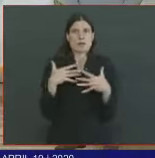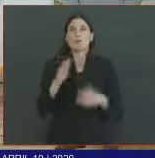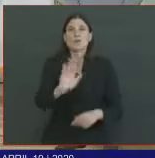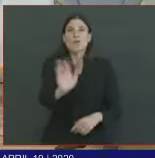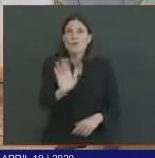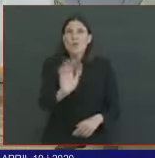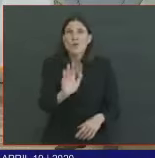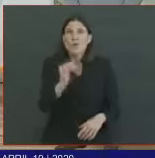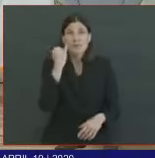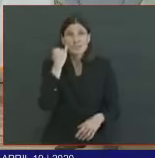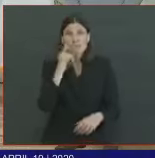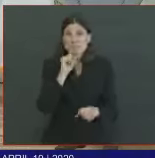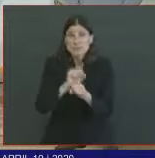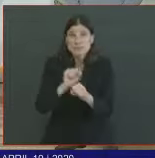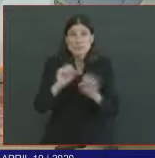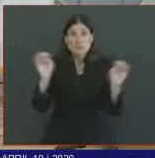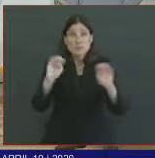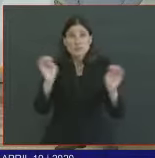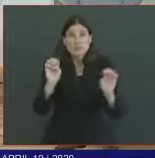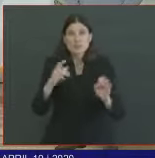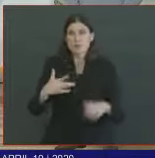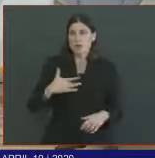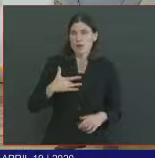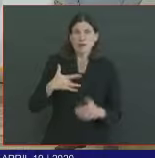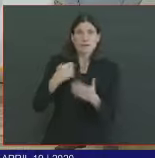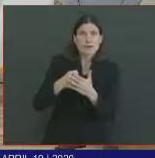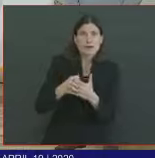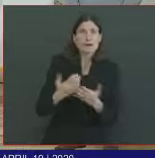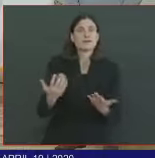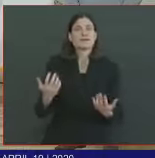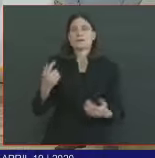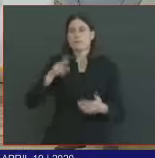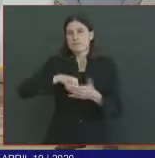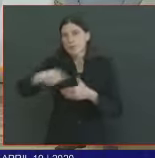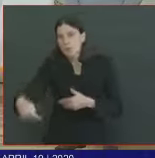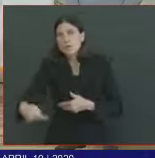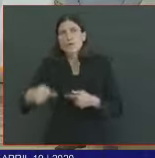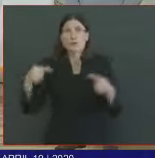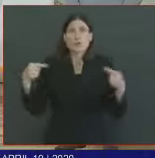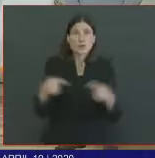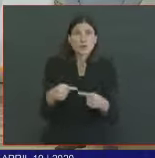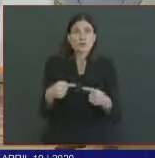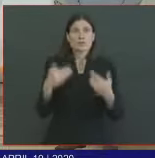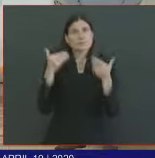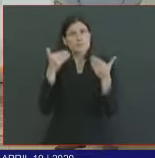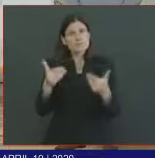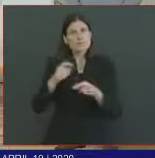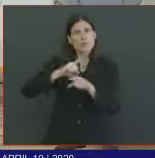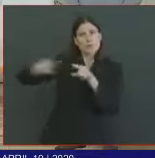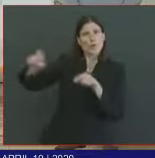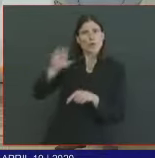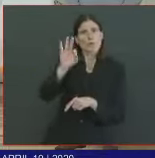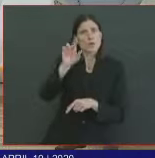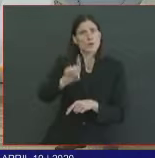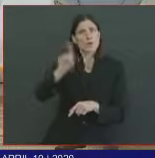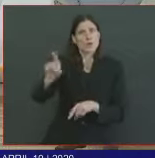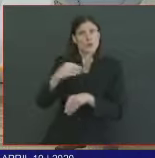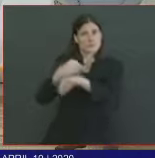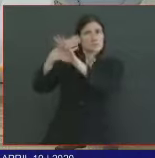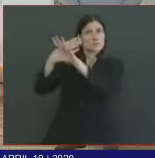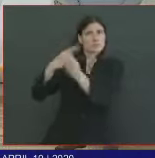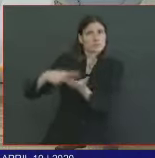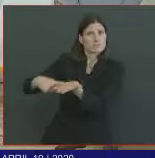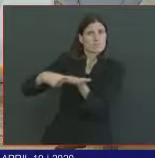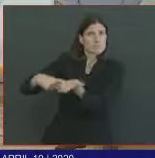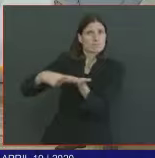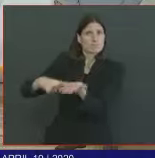job and doing really good work there. And so we want to make sure we know to remind them. We thank them for everything they're doing for us, and they're there for us. One of the things to keep in the